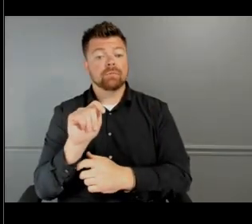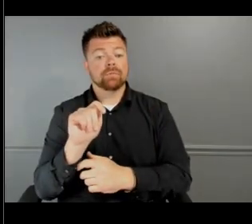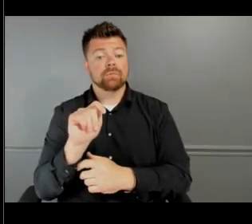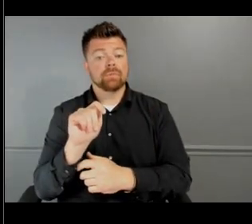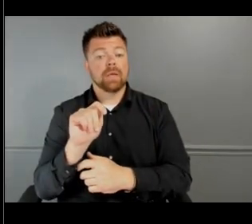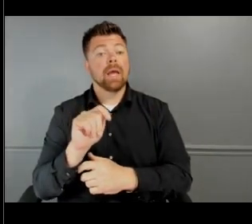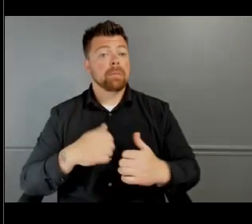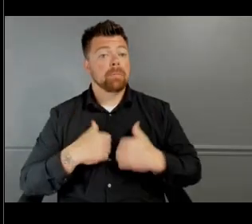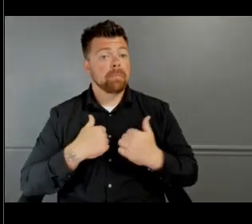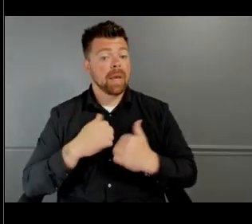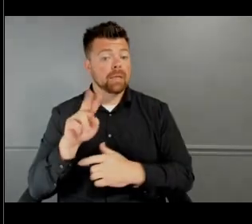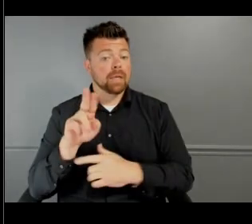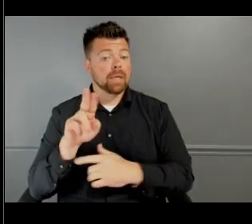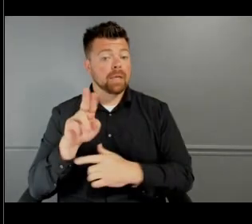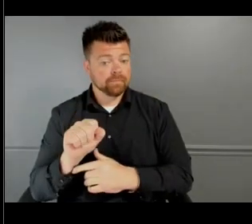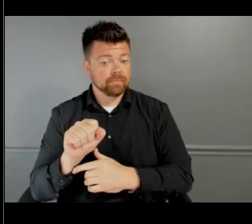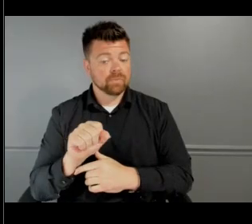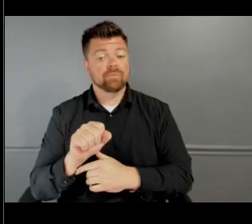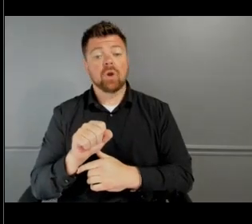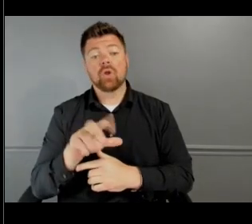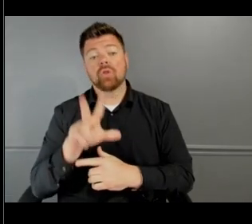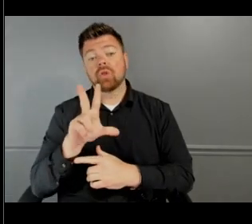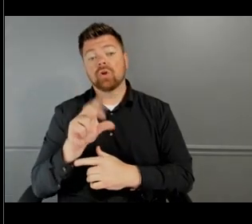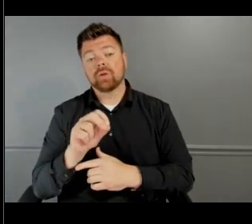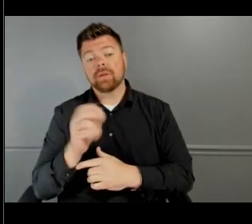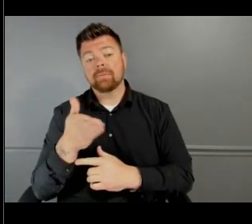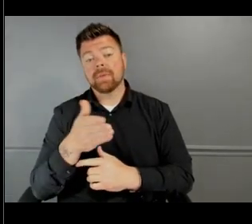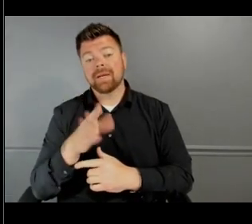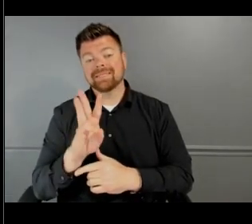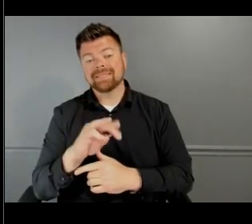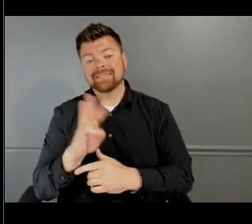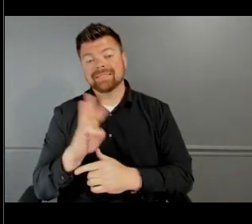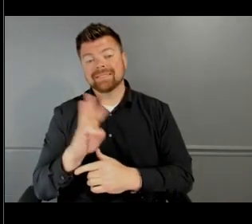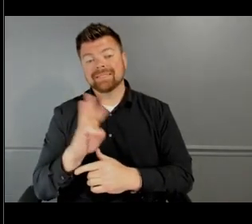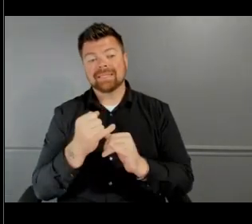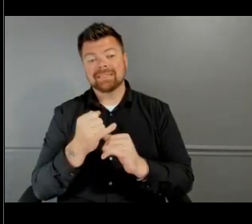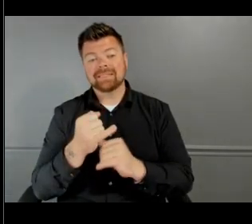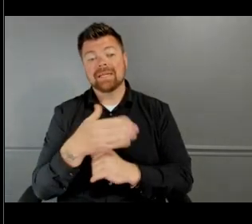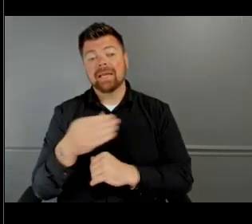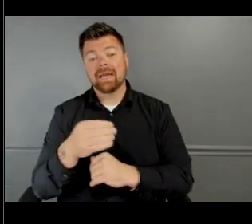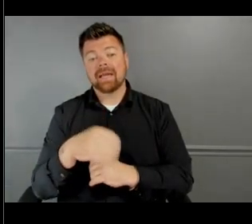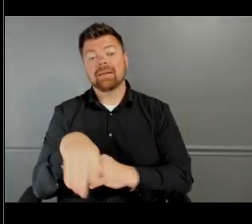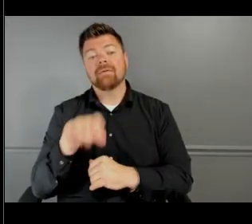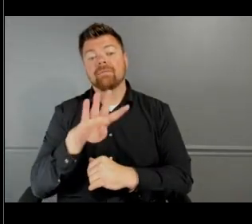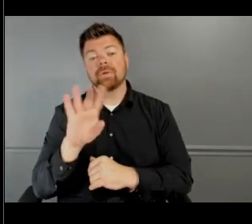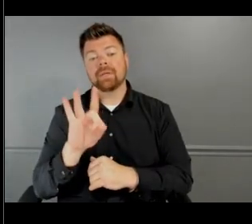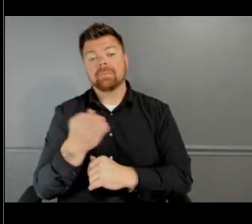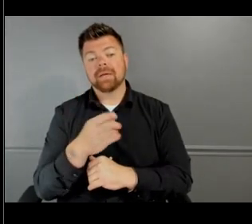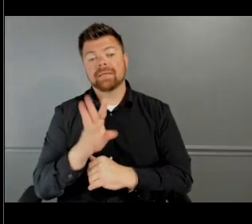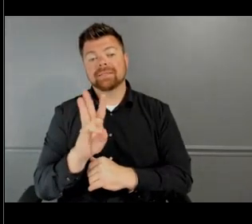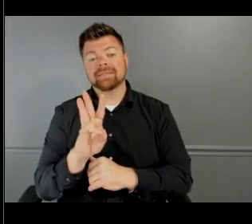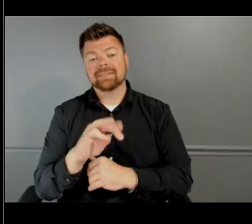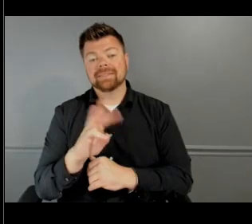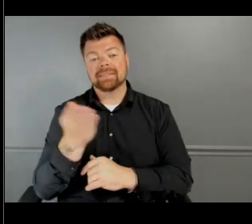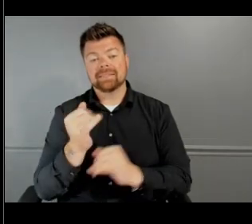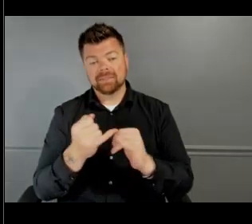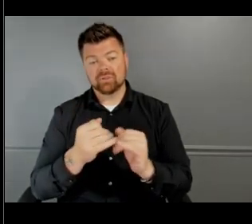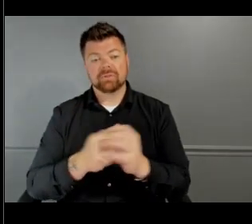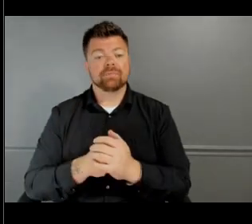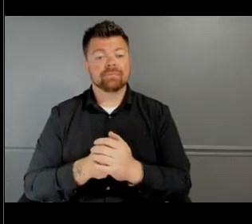at bathtubs are 30 by 60 inches and 48 by 60